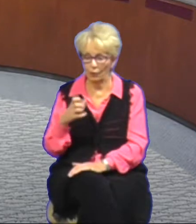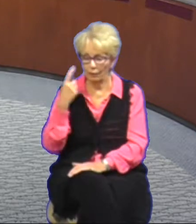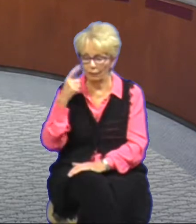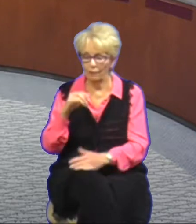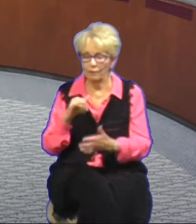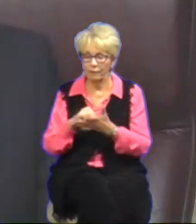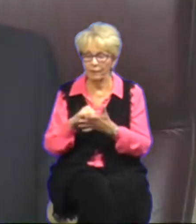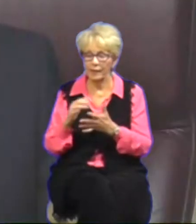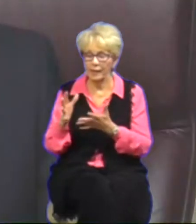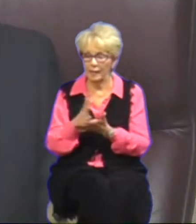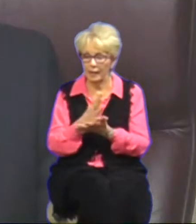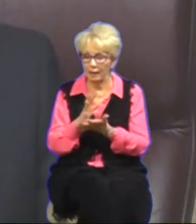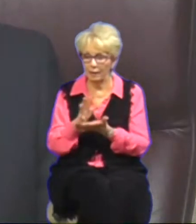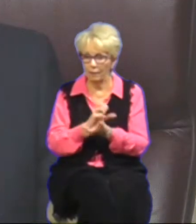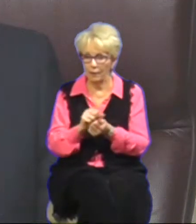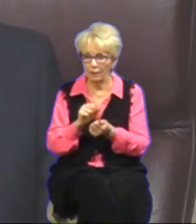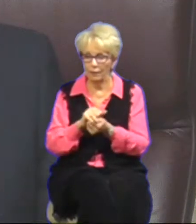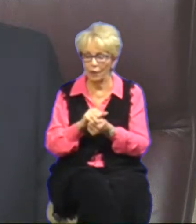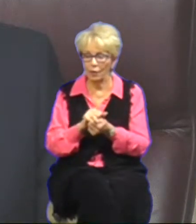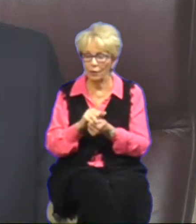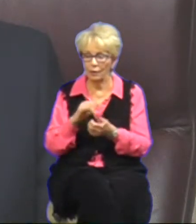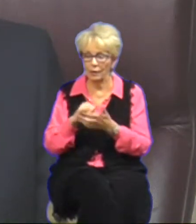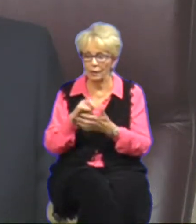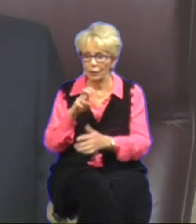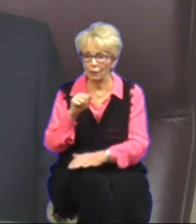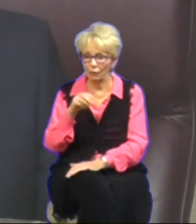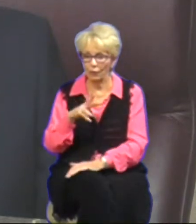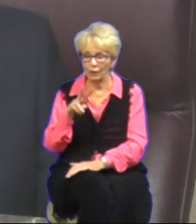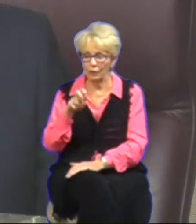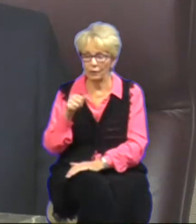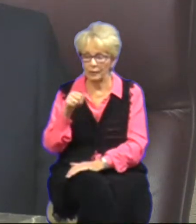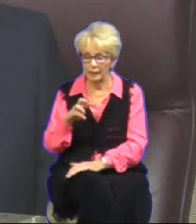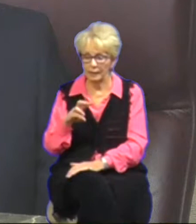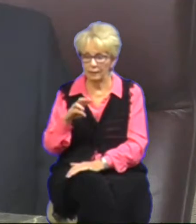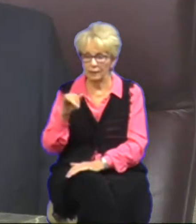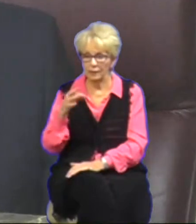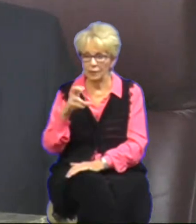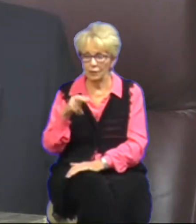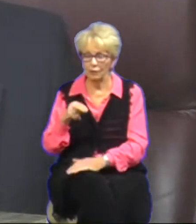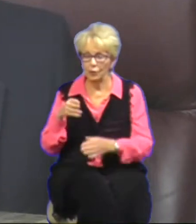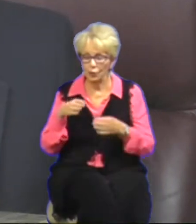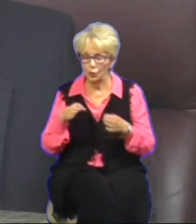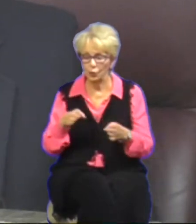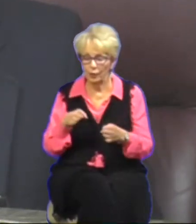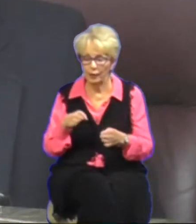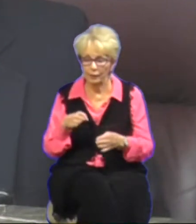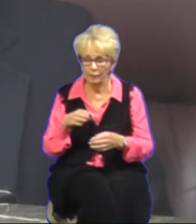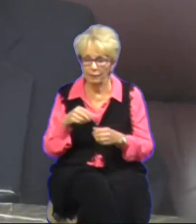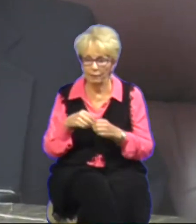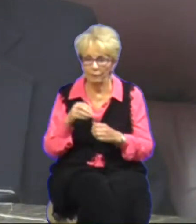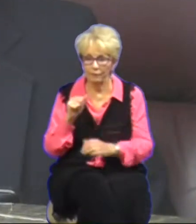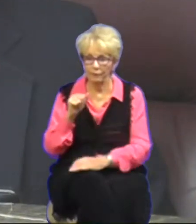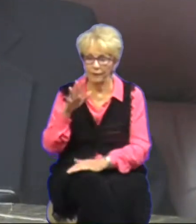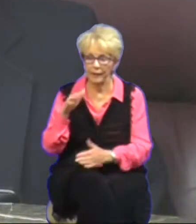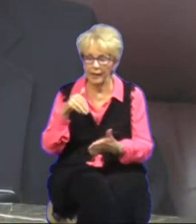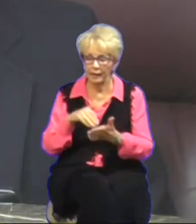the demolition of structures at 214 and 216 Jefferson Street in amount of